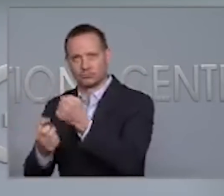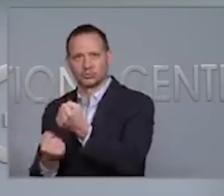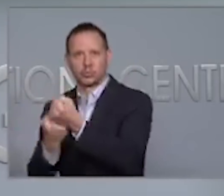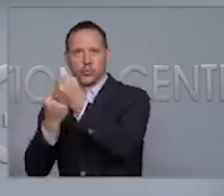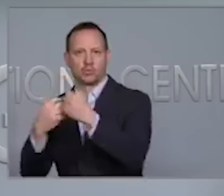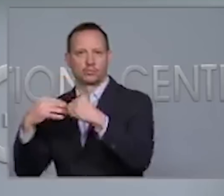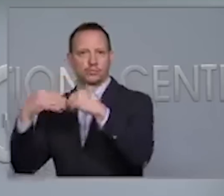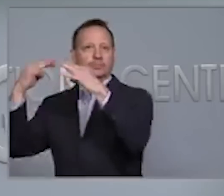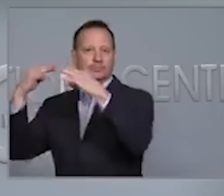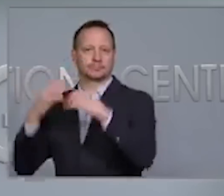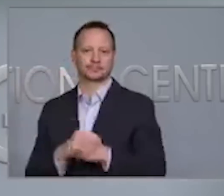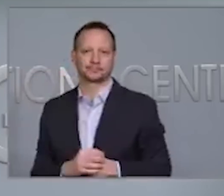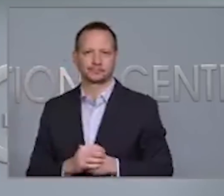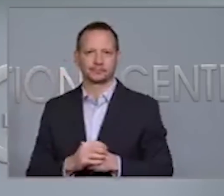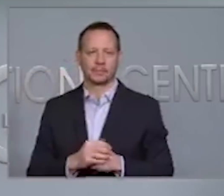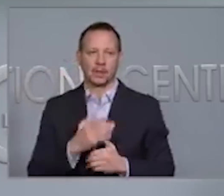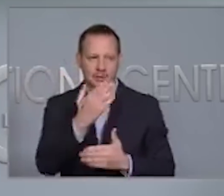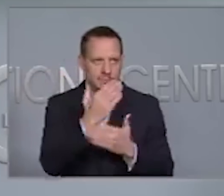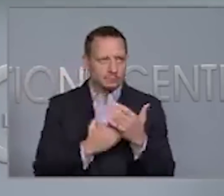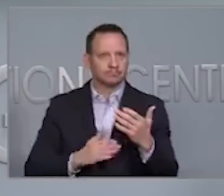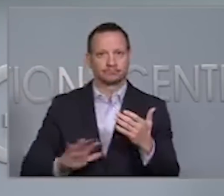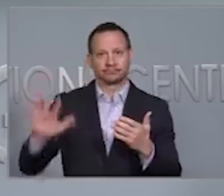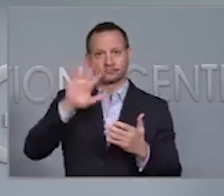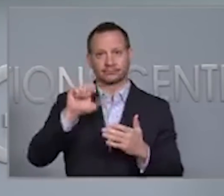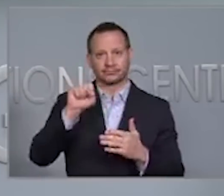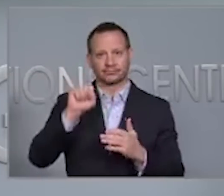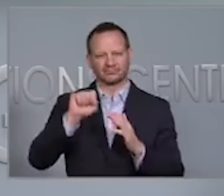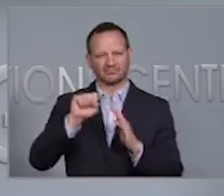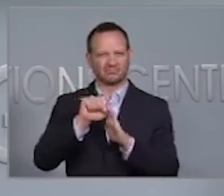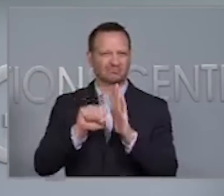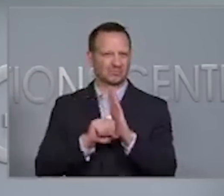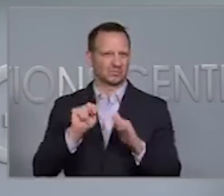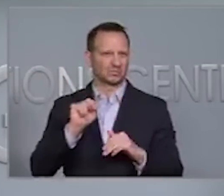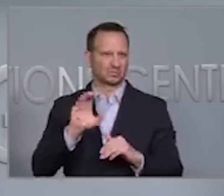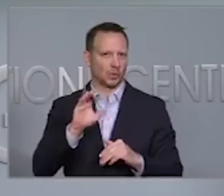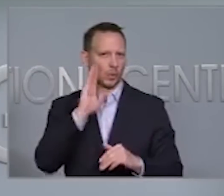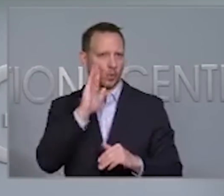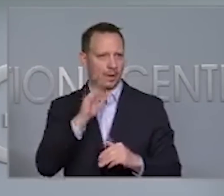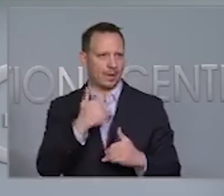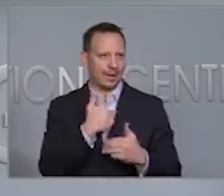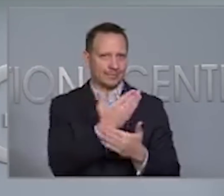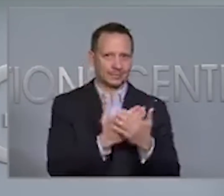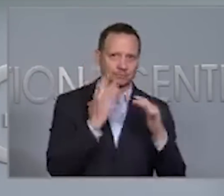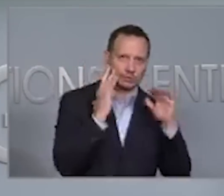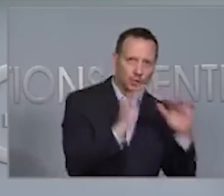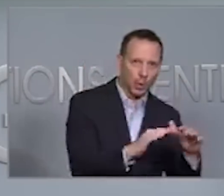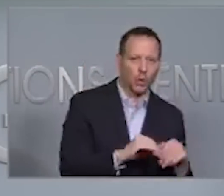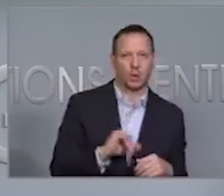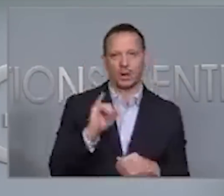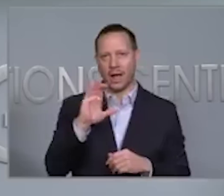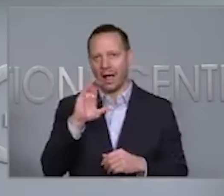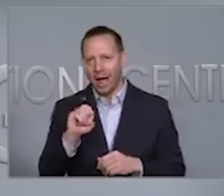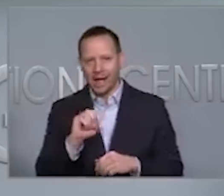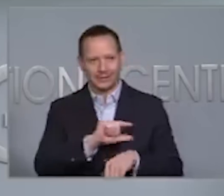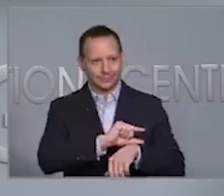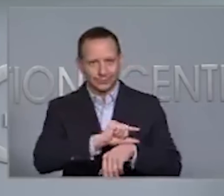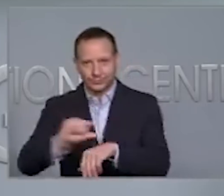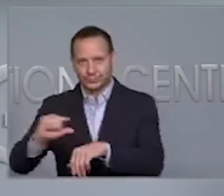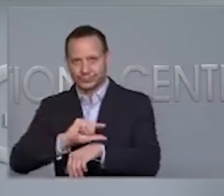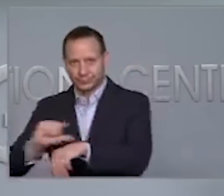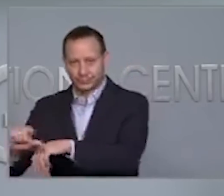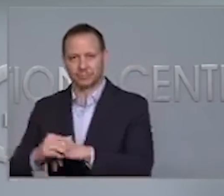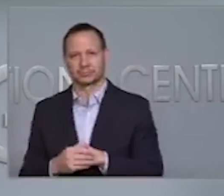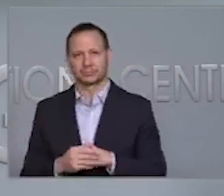combination of snow, ice, or freezing rain. While we will do our best to clear roads as quickly as possible during this event, it will